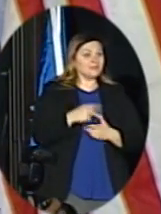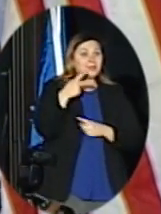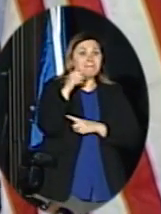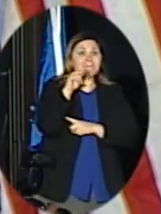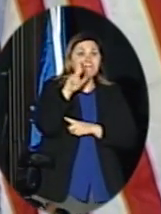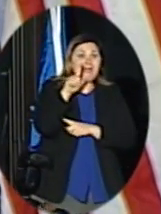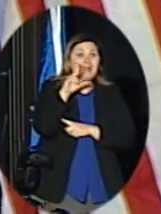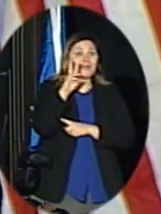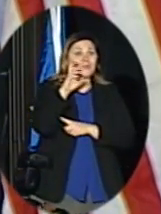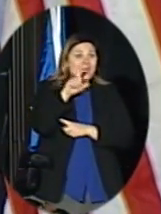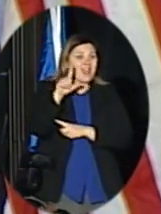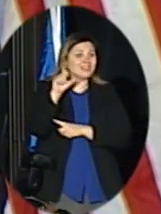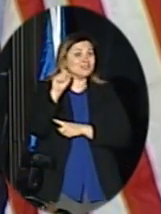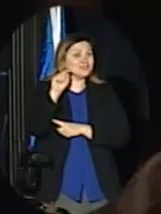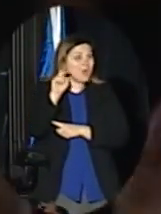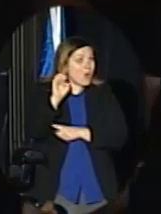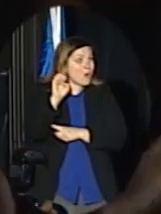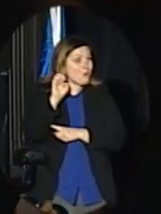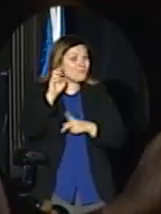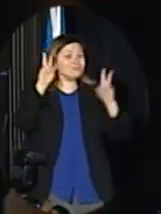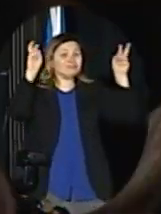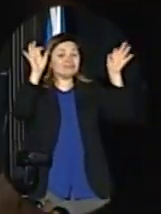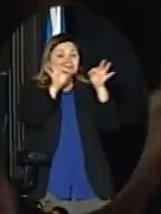we all do better.